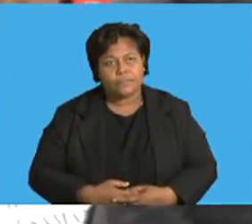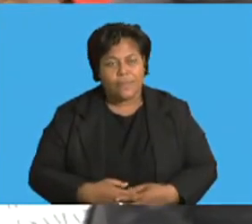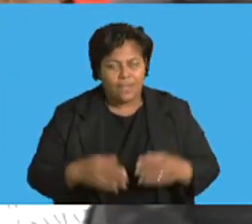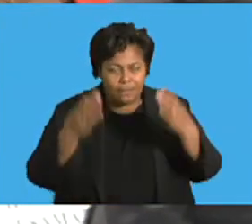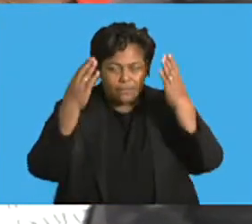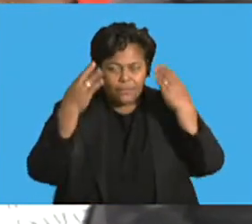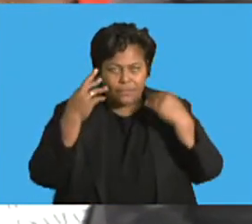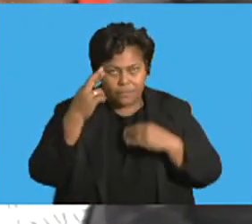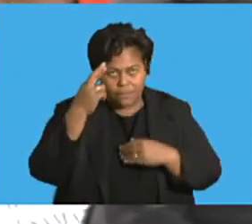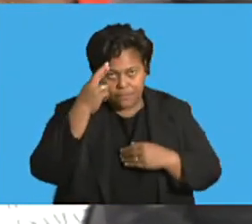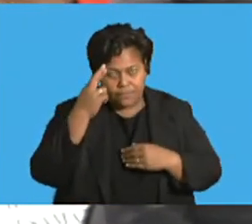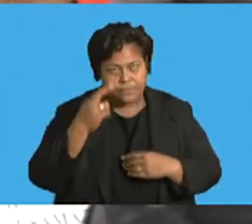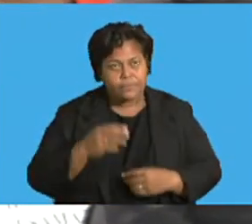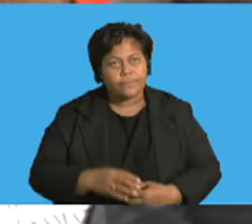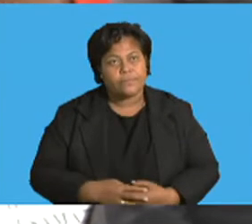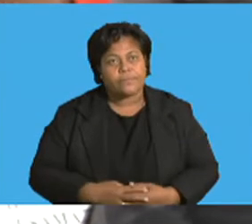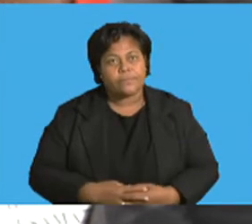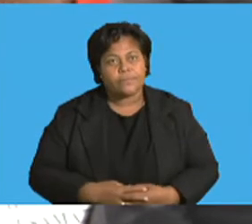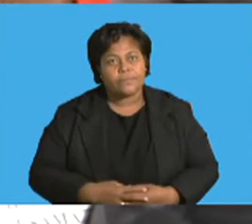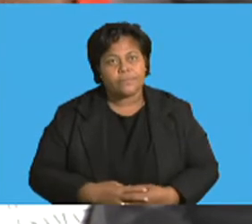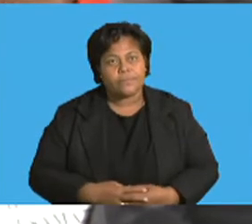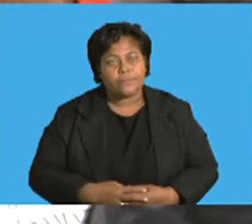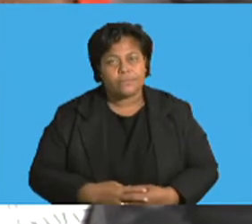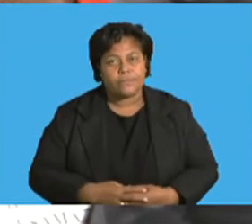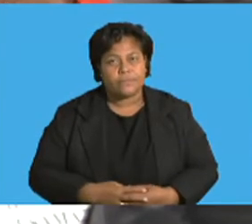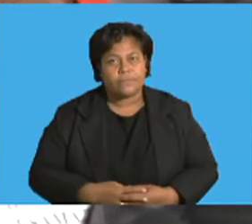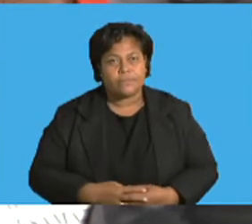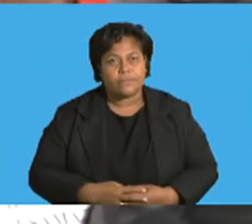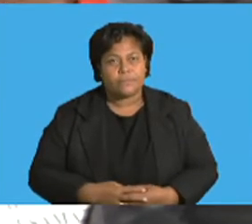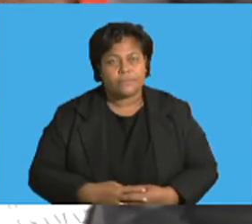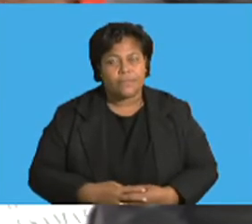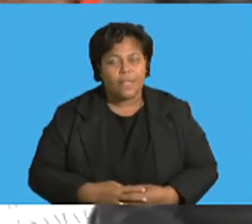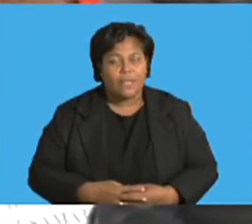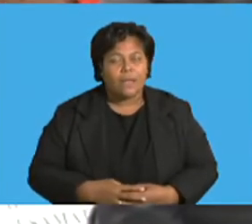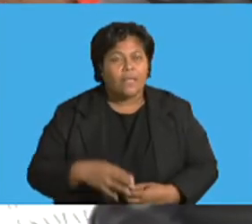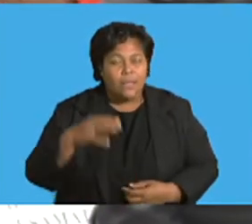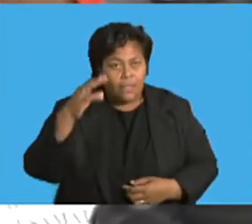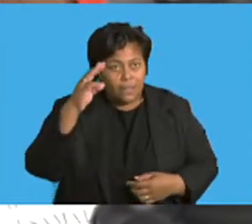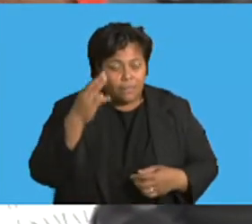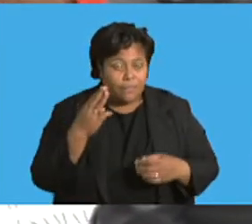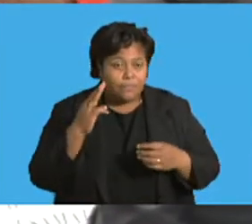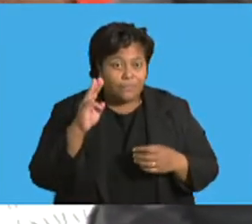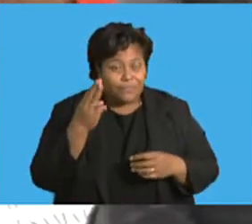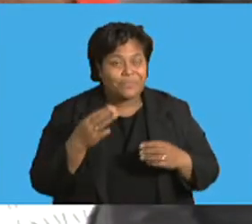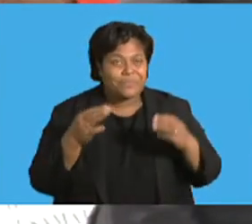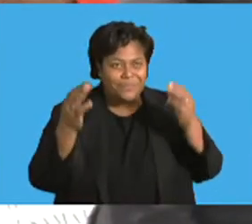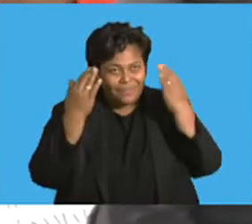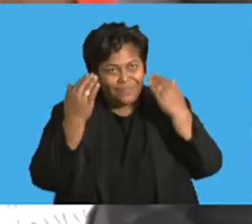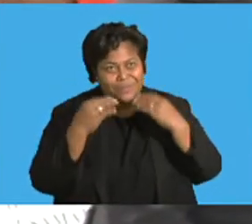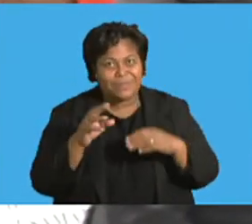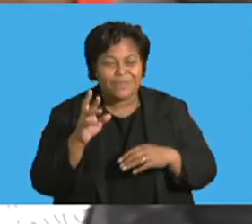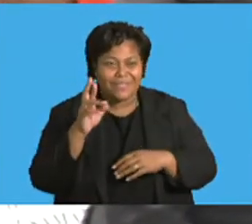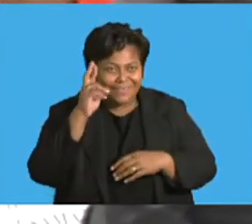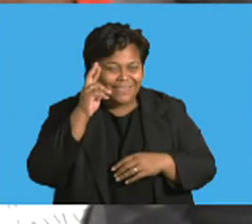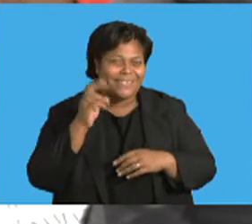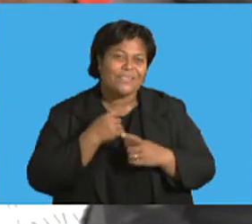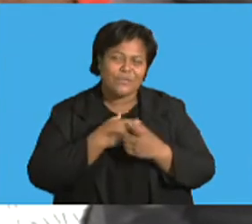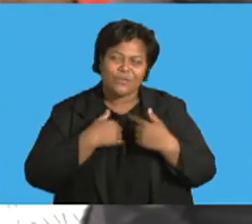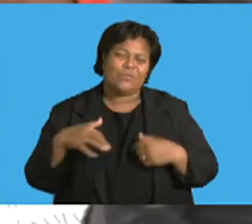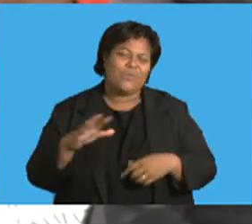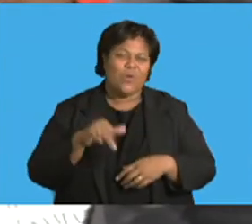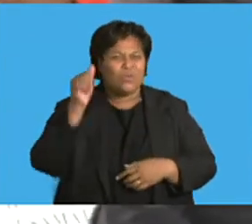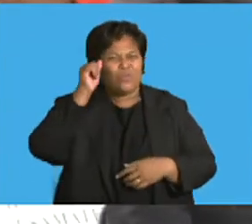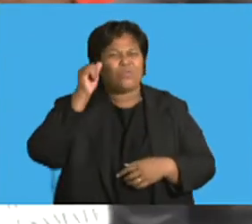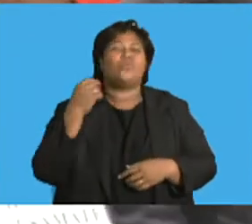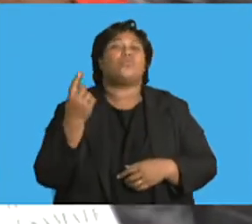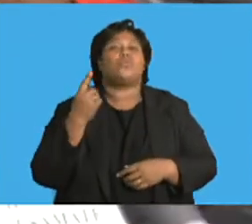Mr. Speaker, sir. Order. Mr. Speaker, sir, we all know who needs help. We all know who needs help, Mr. Speaker, sir. Mr.